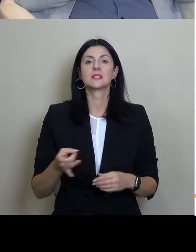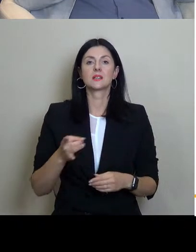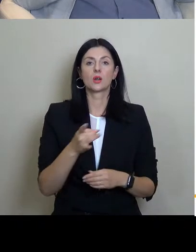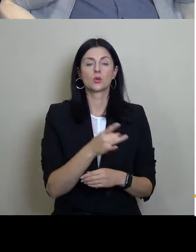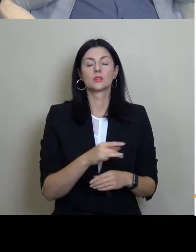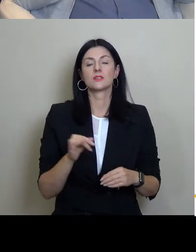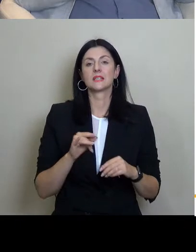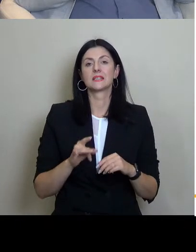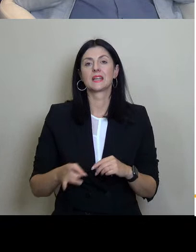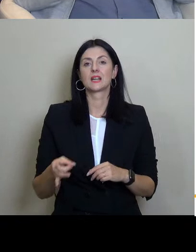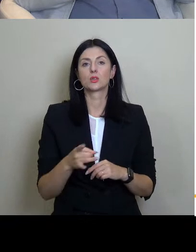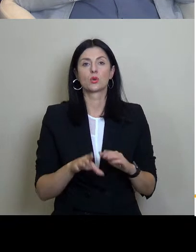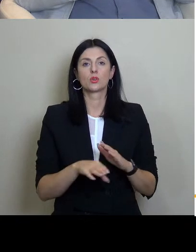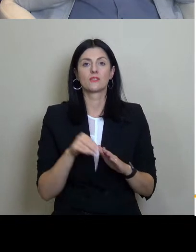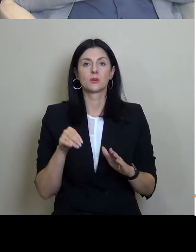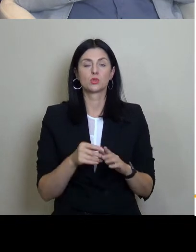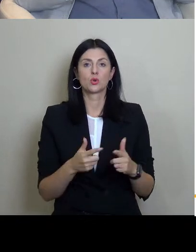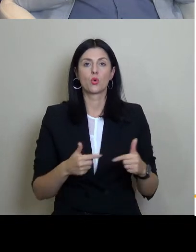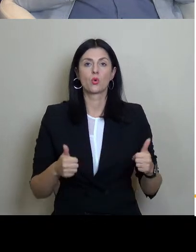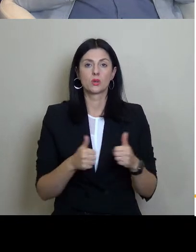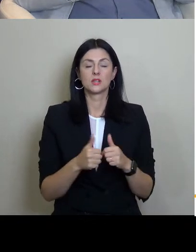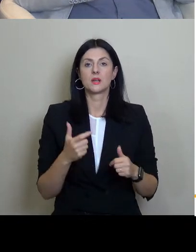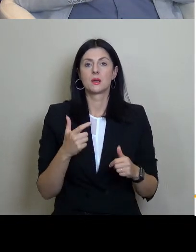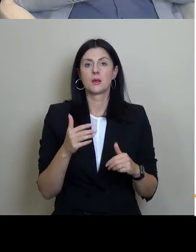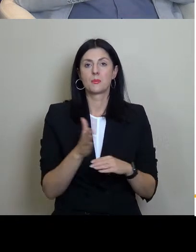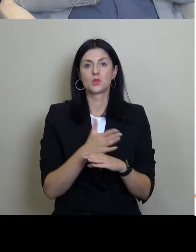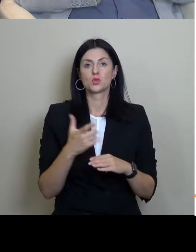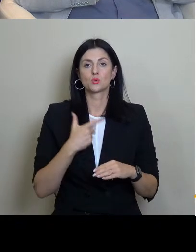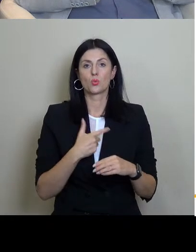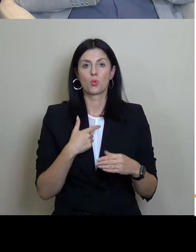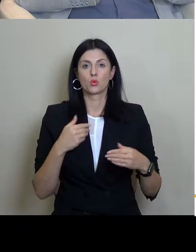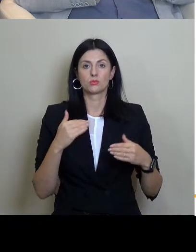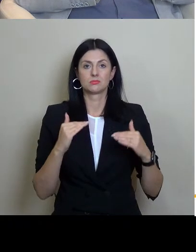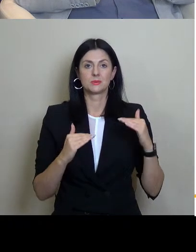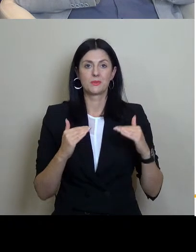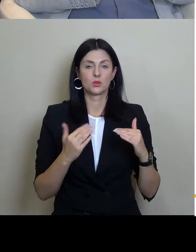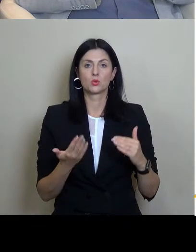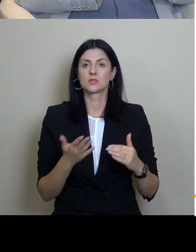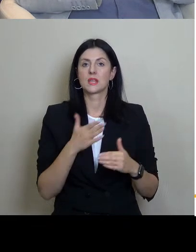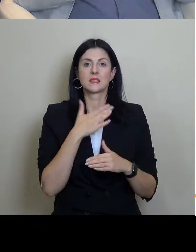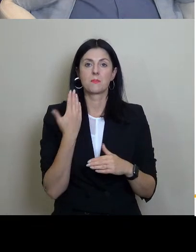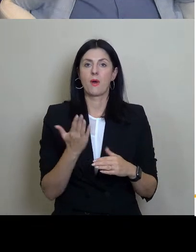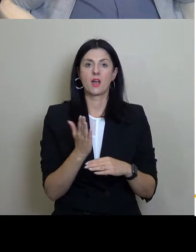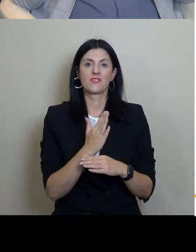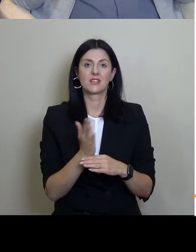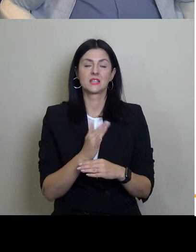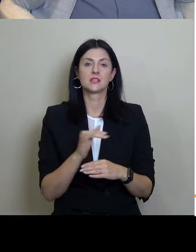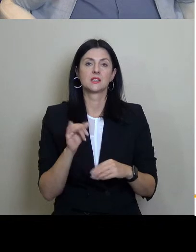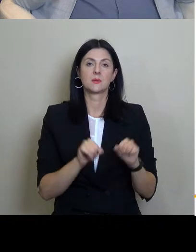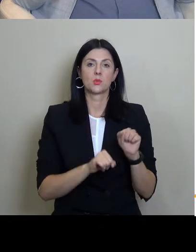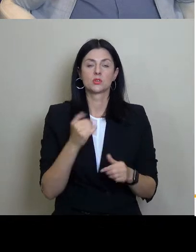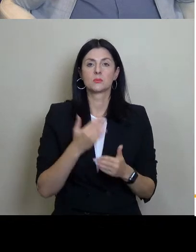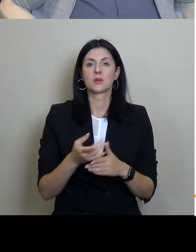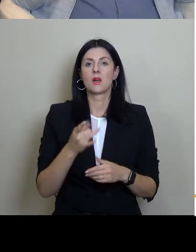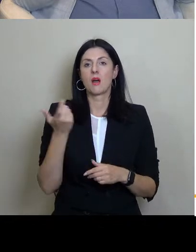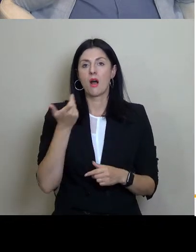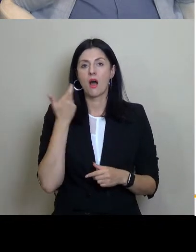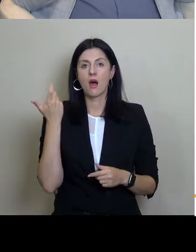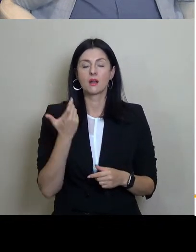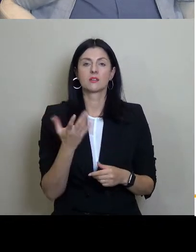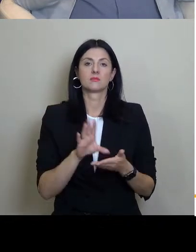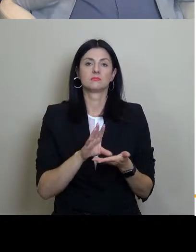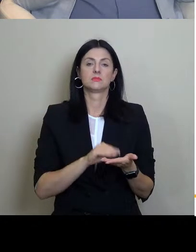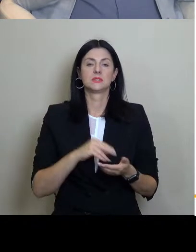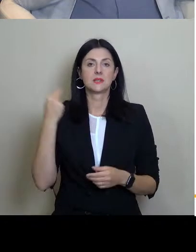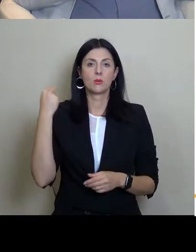creating as many constituencies as there are rayons in the cities, and there are no deviations and no offenses. And we can